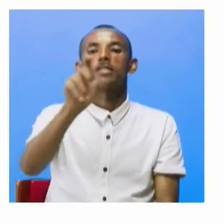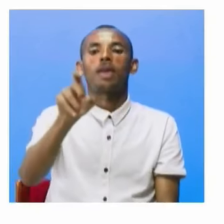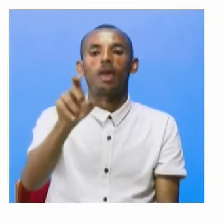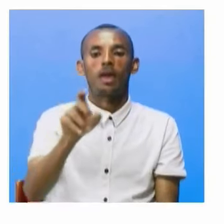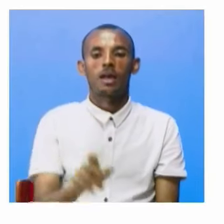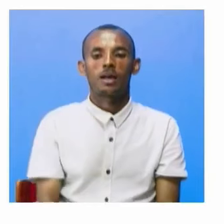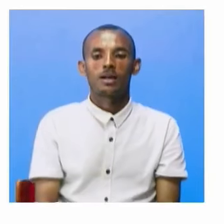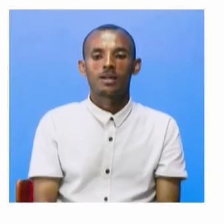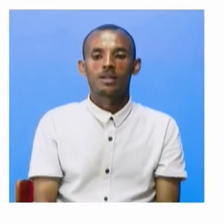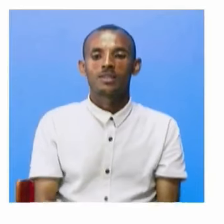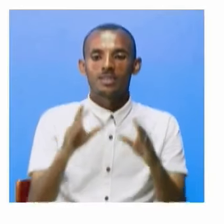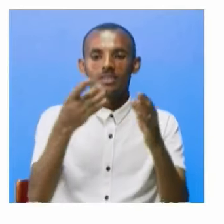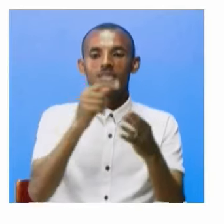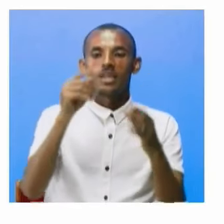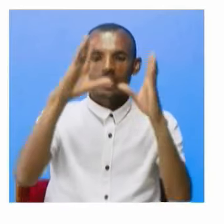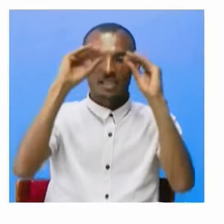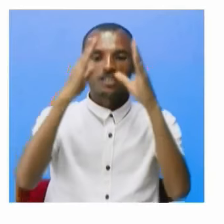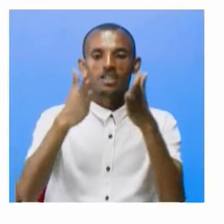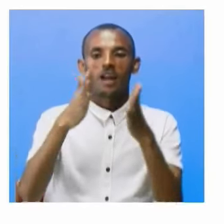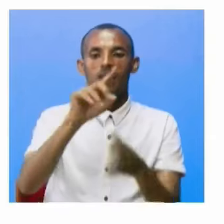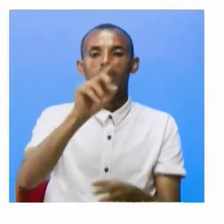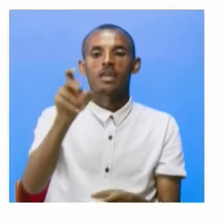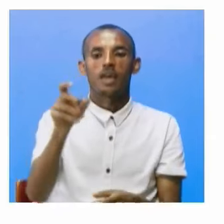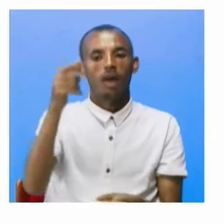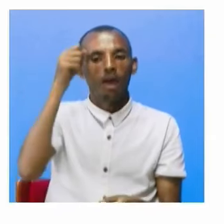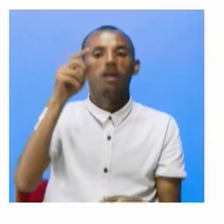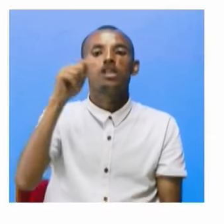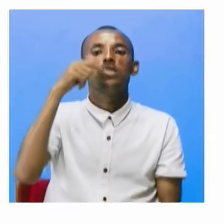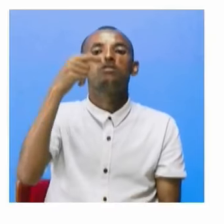teacher, okay? Then he said,